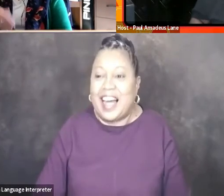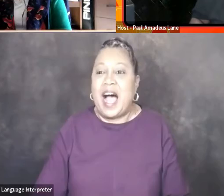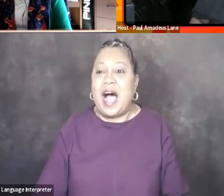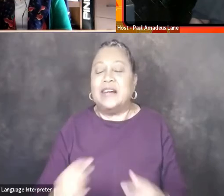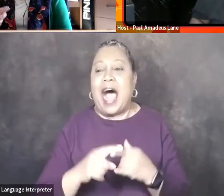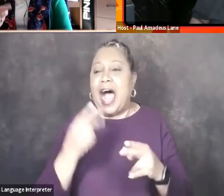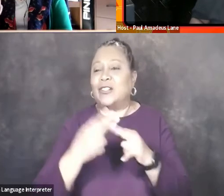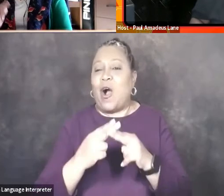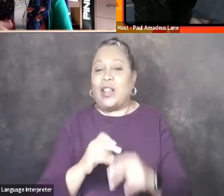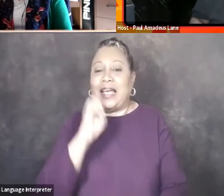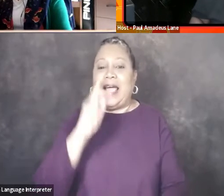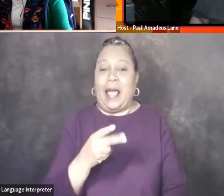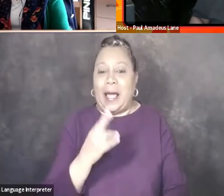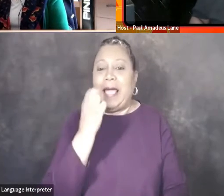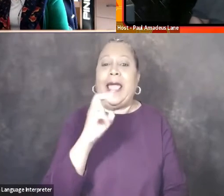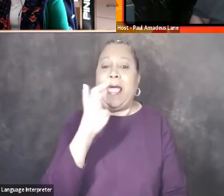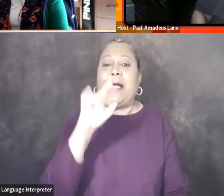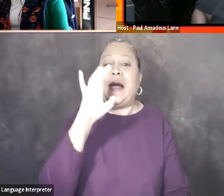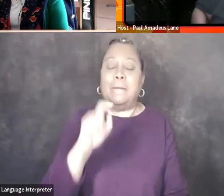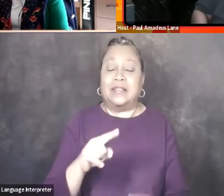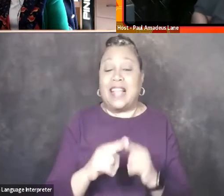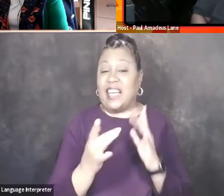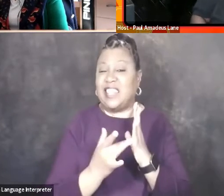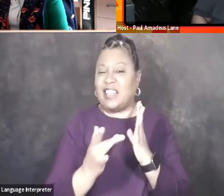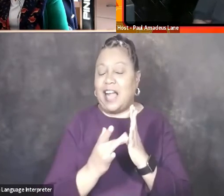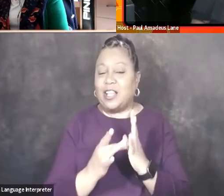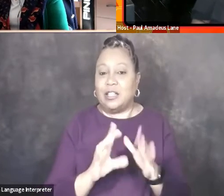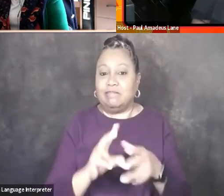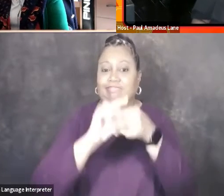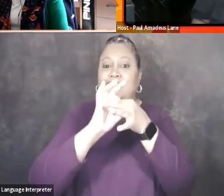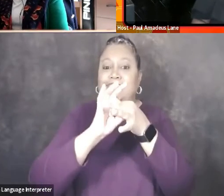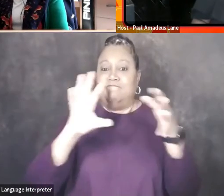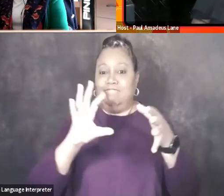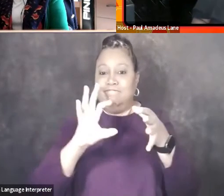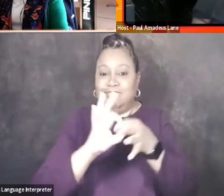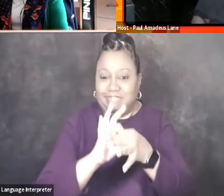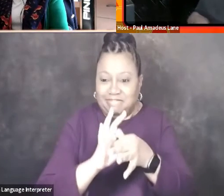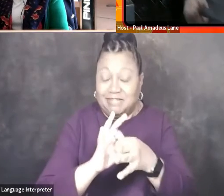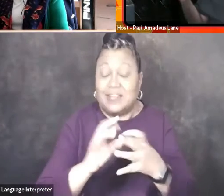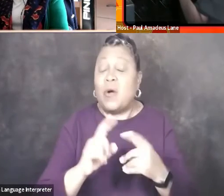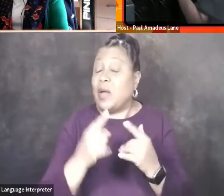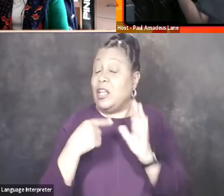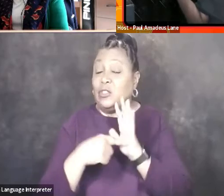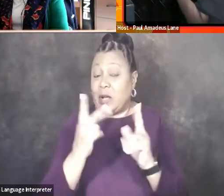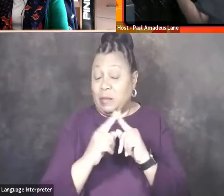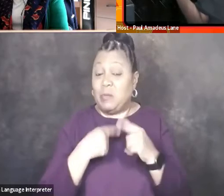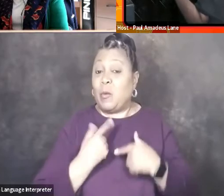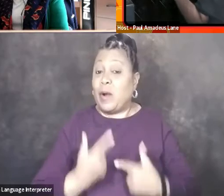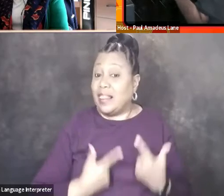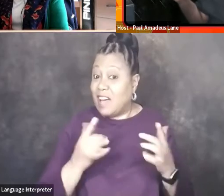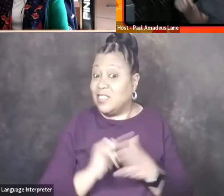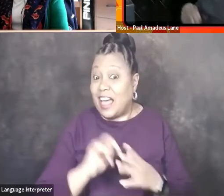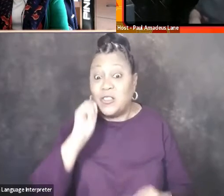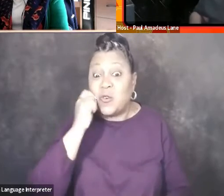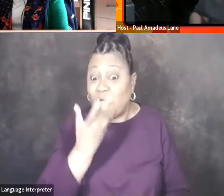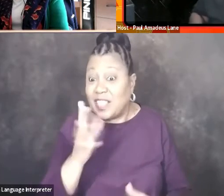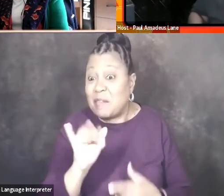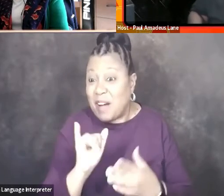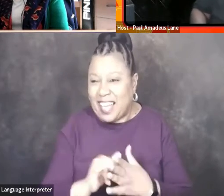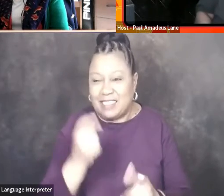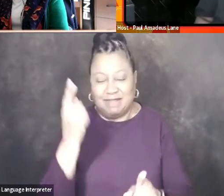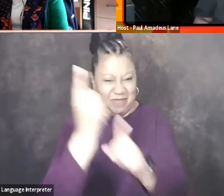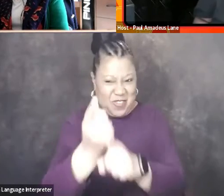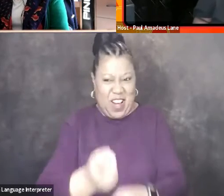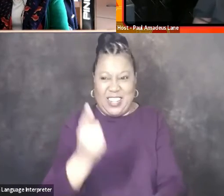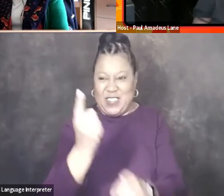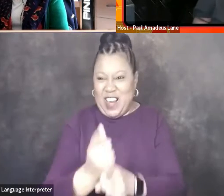I call it hiccups, my technology hiccups. Well, it shows people that we're live, so that's the cool thing about it. So there you